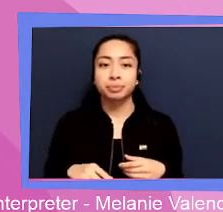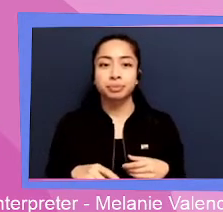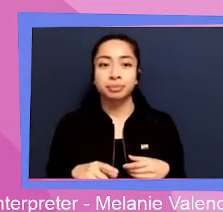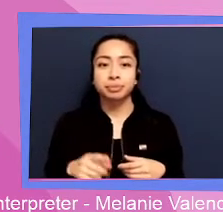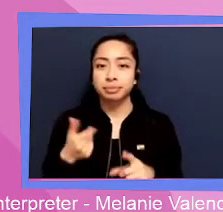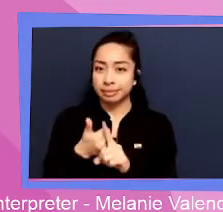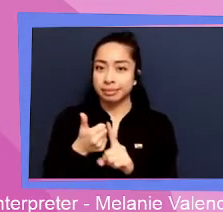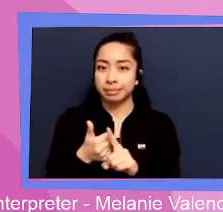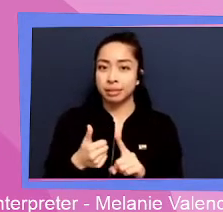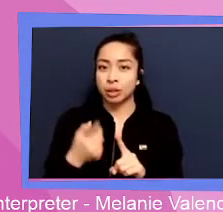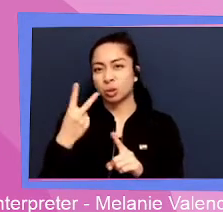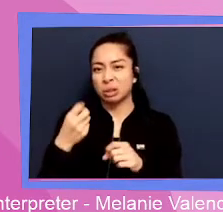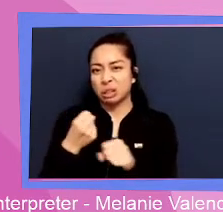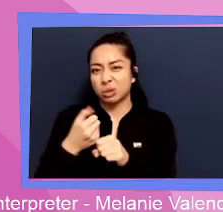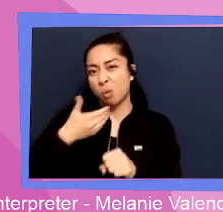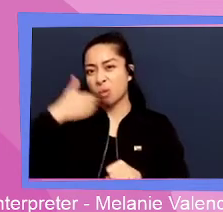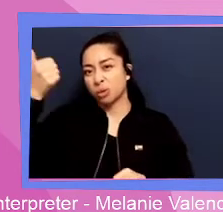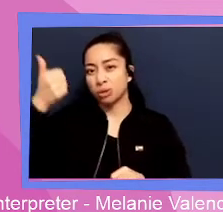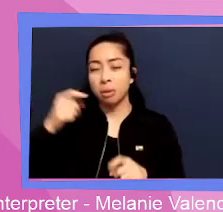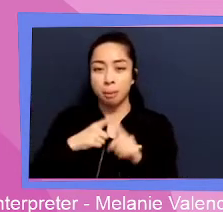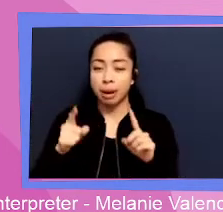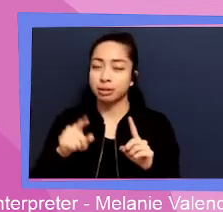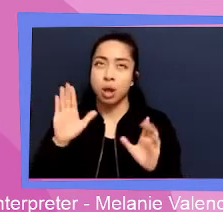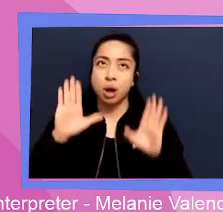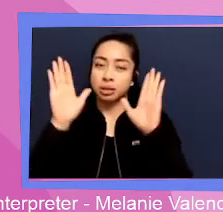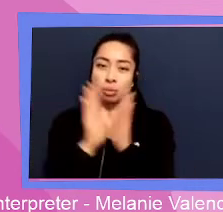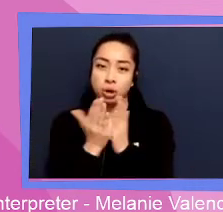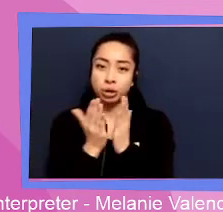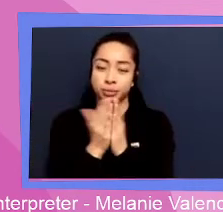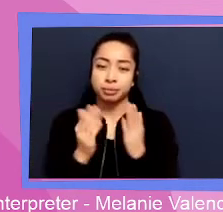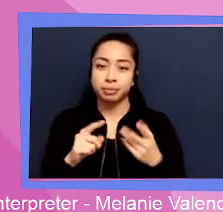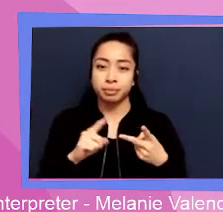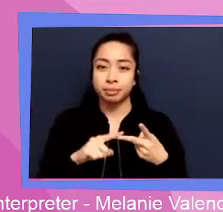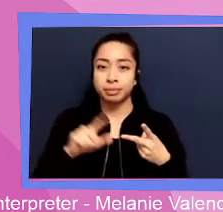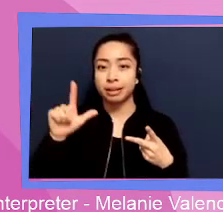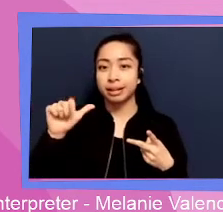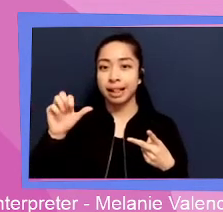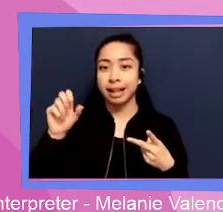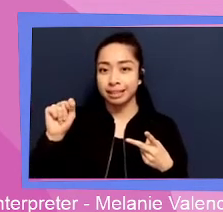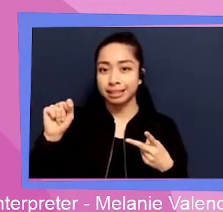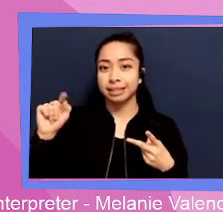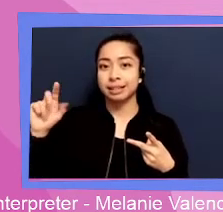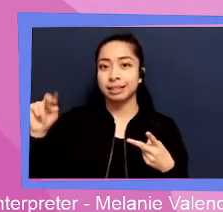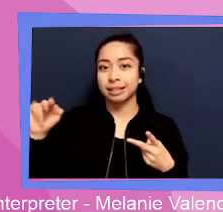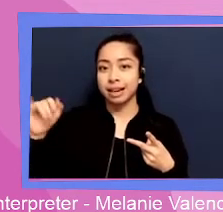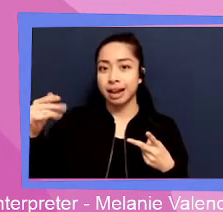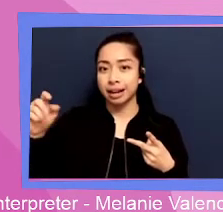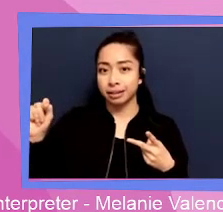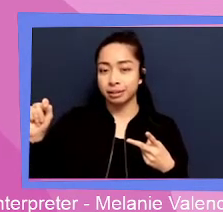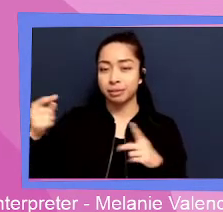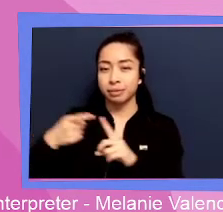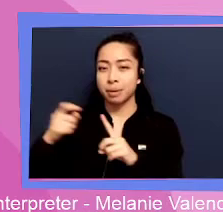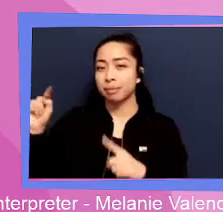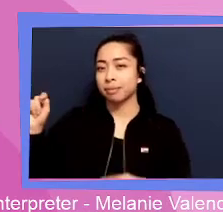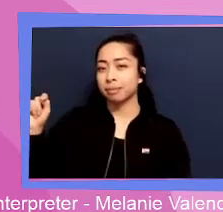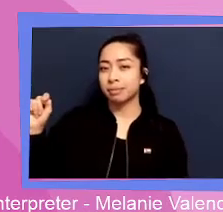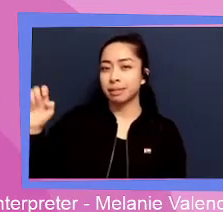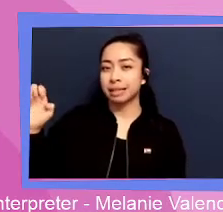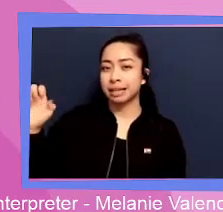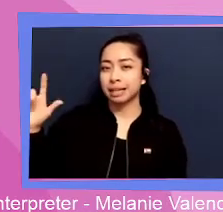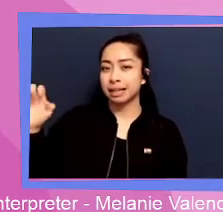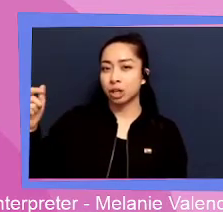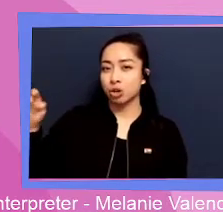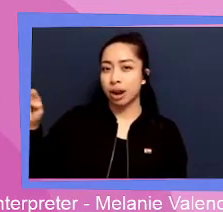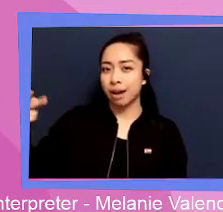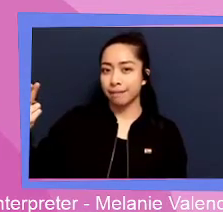but unbelievable. I just read it. Last Night at the Telegraph Club by Melinda Lowe. If you haven't read that yet,